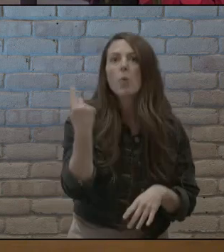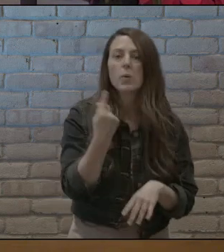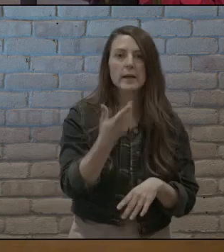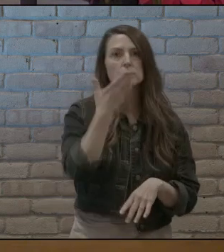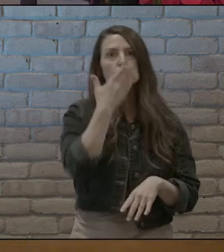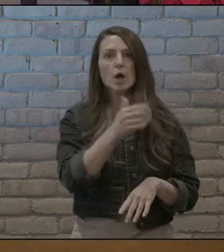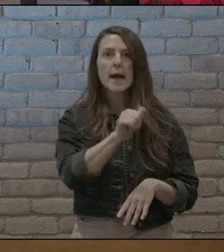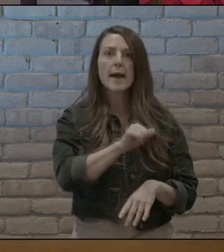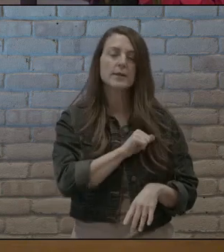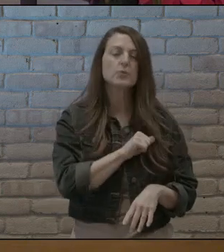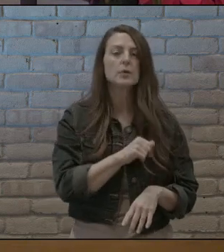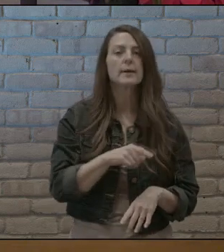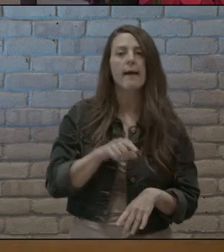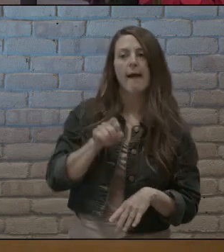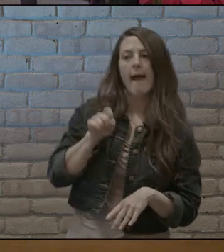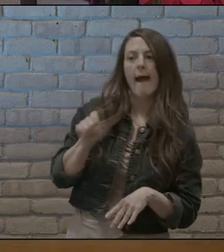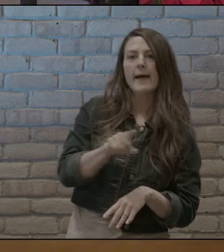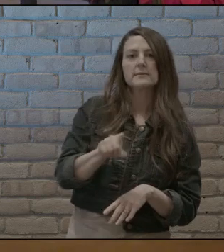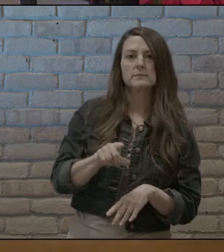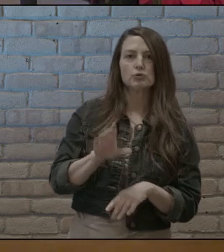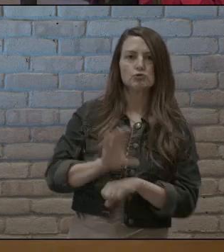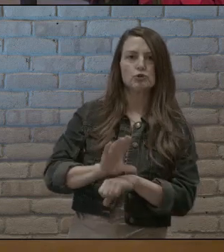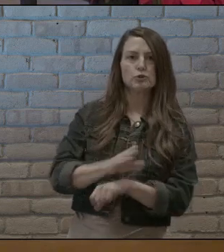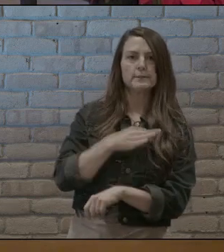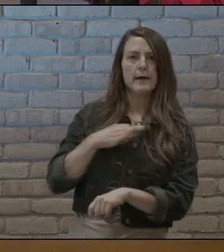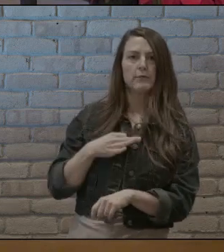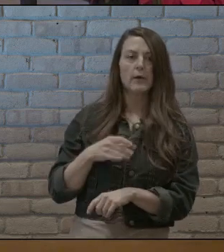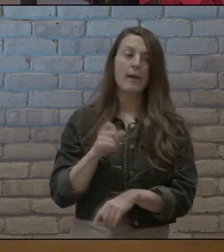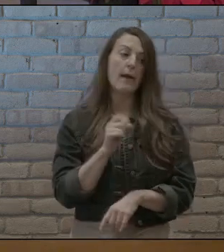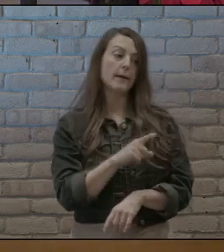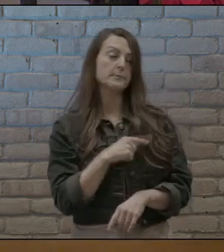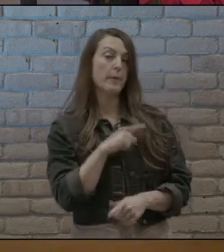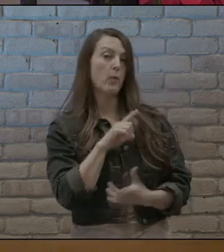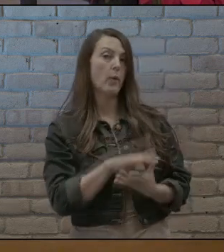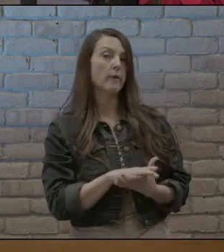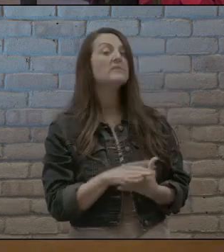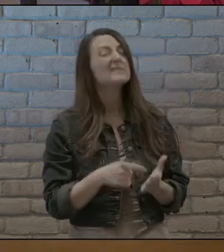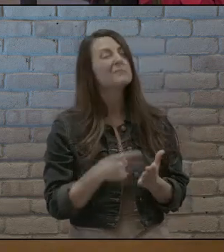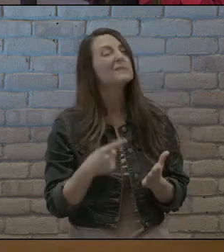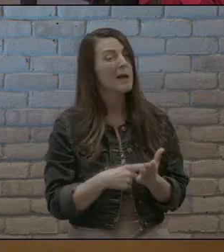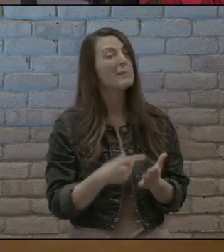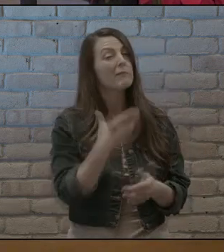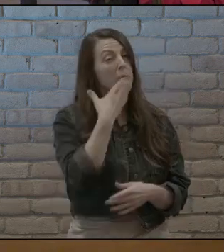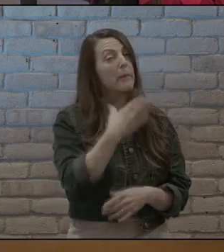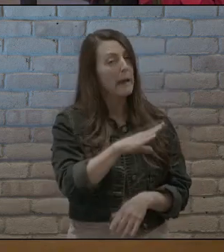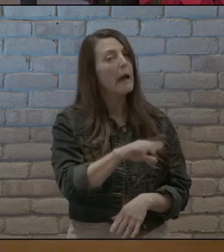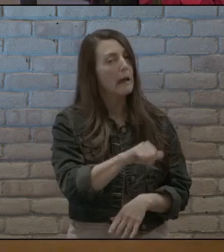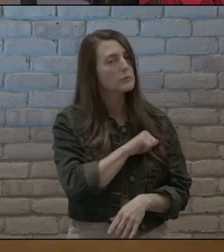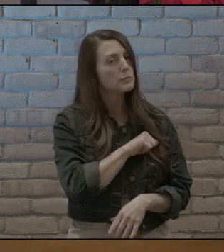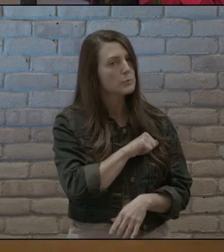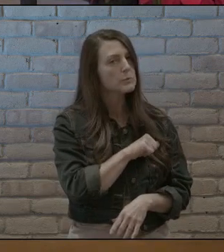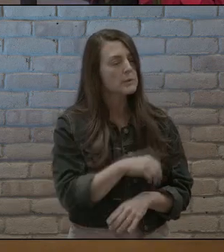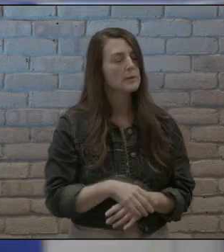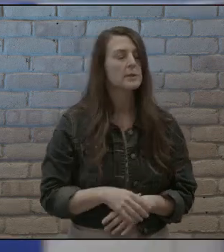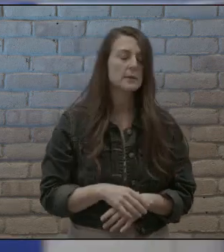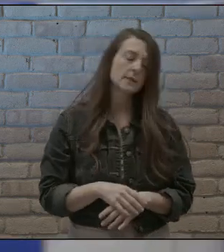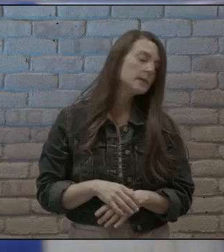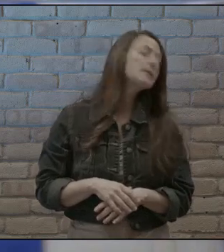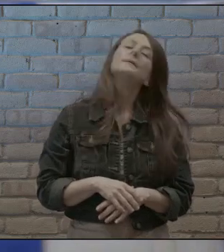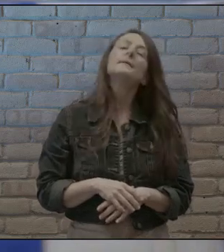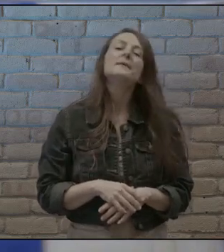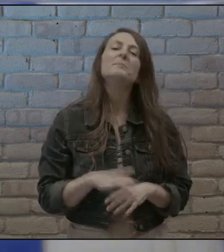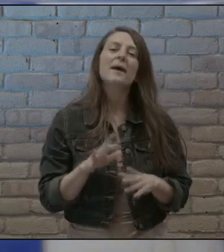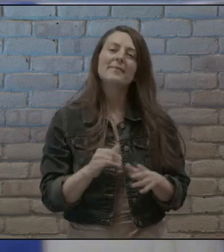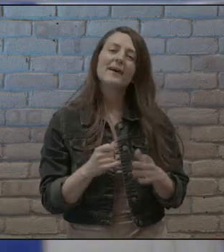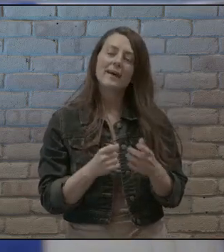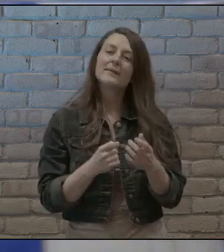good attitude. You can ask the church staff that, or you can ask my wife that. Sometimes I have a very bad attitude. And